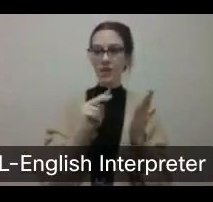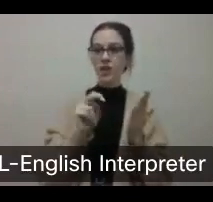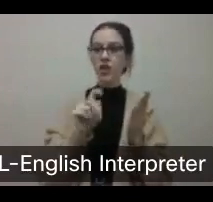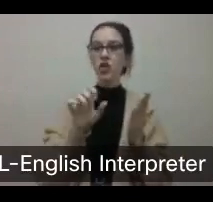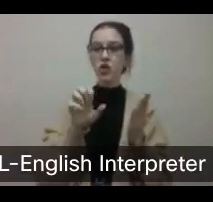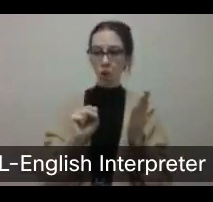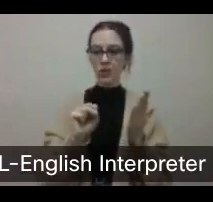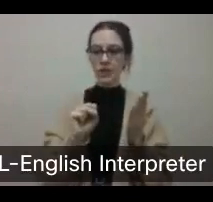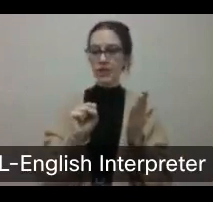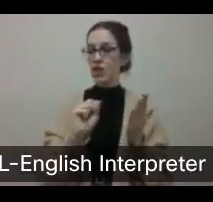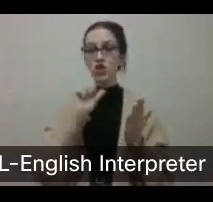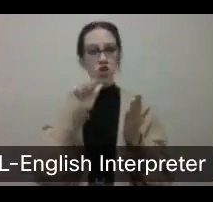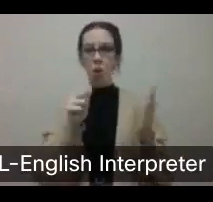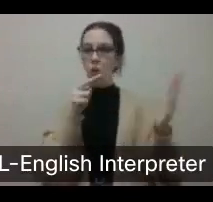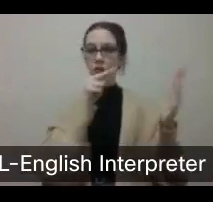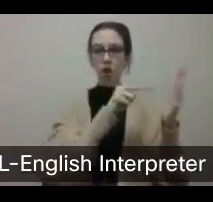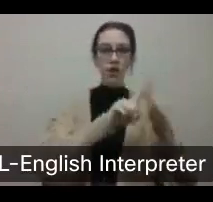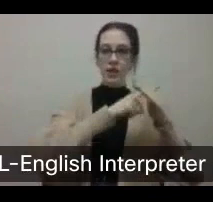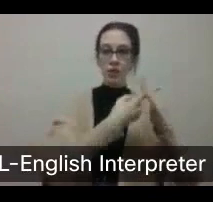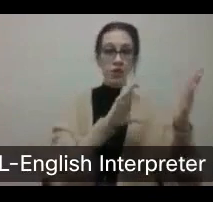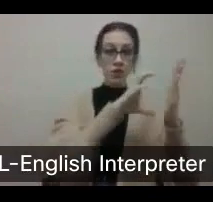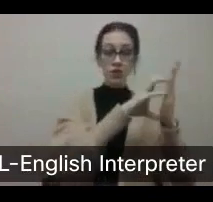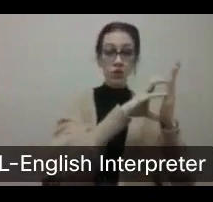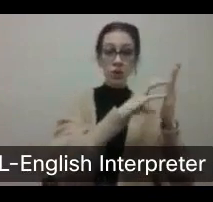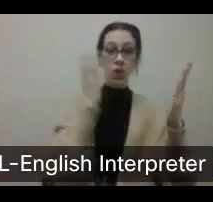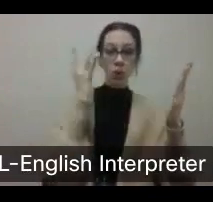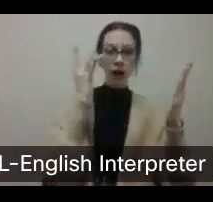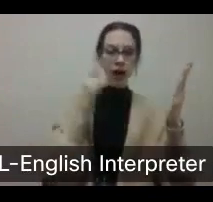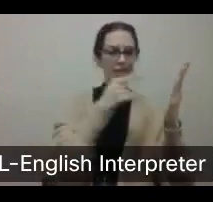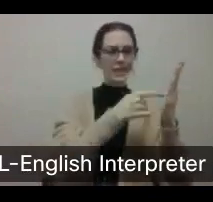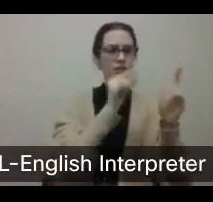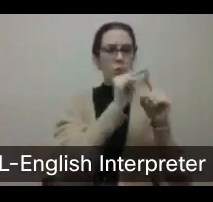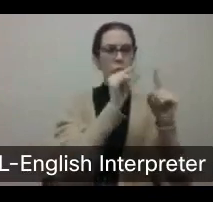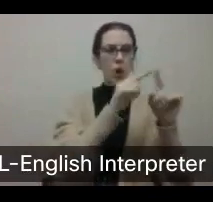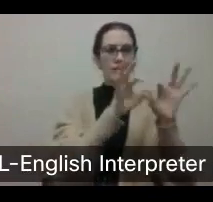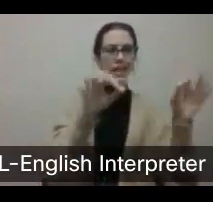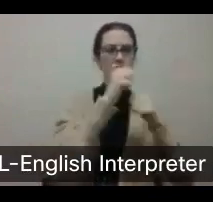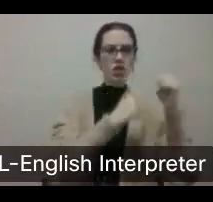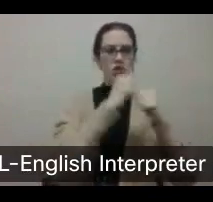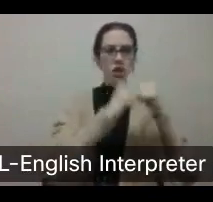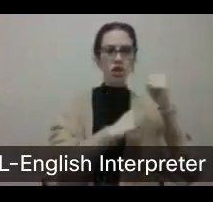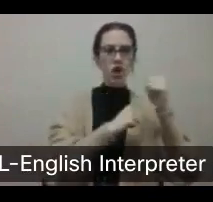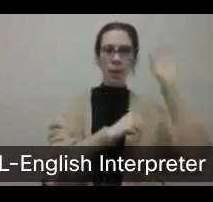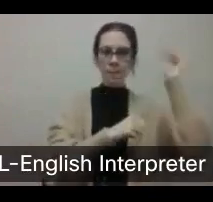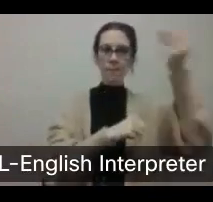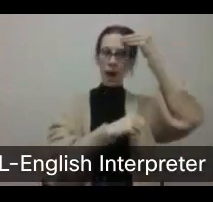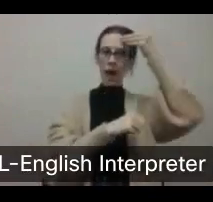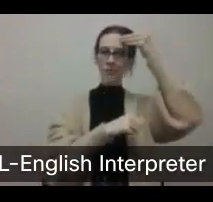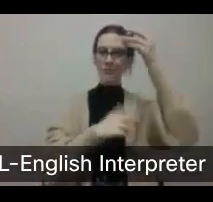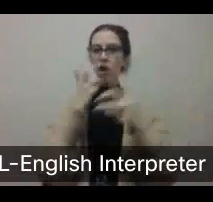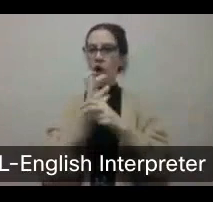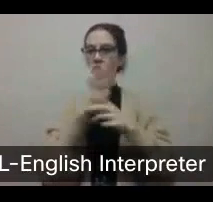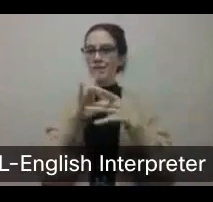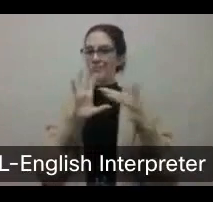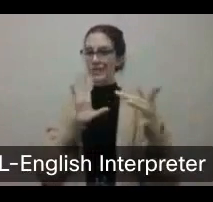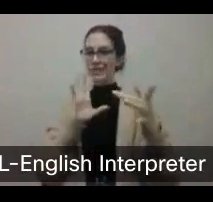sentence structure in your mind. It's going to be more challenging to write your own sentences. But by using your notes, and because the notes were in